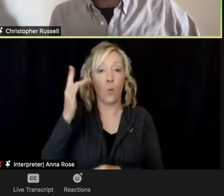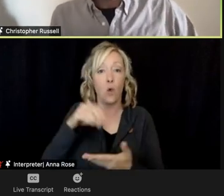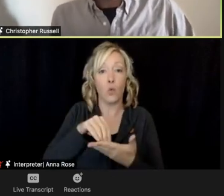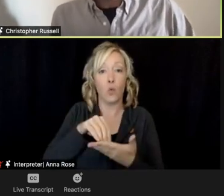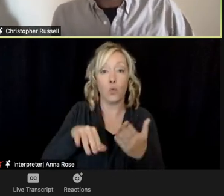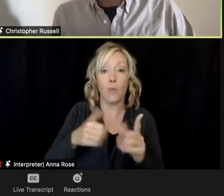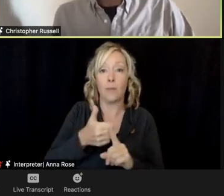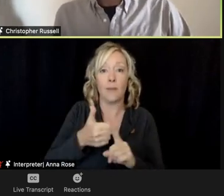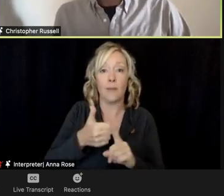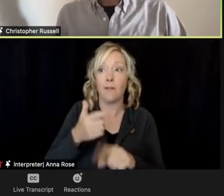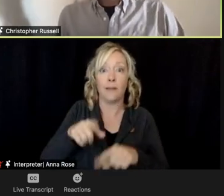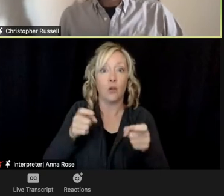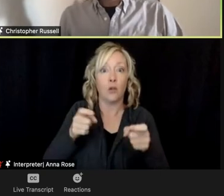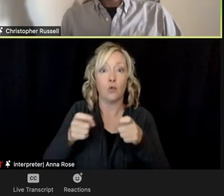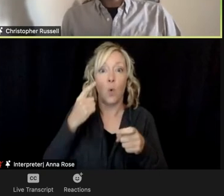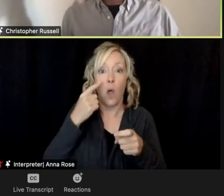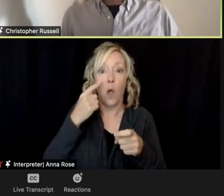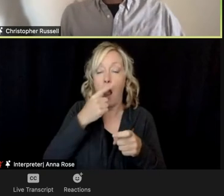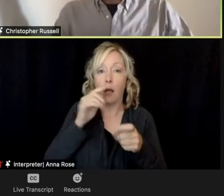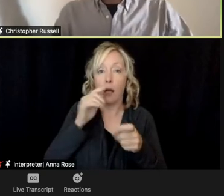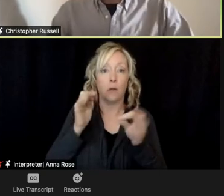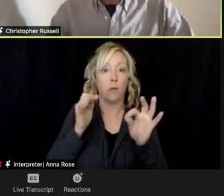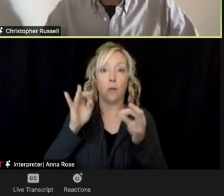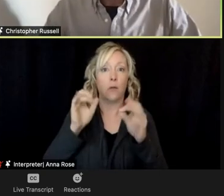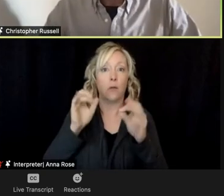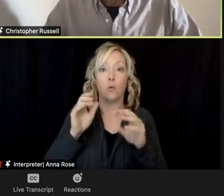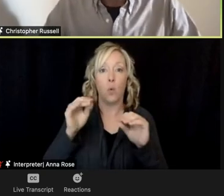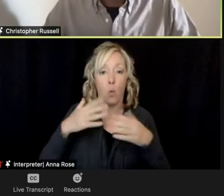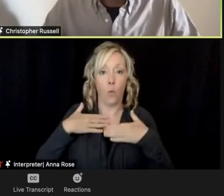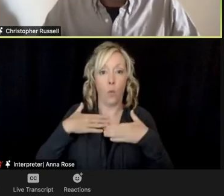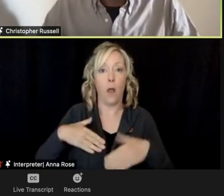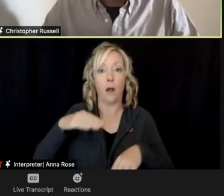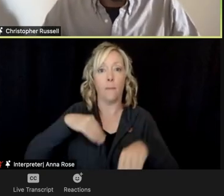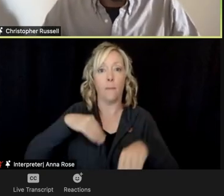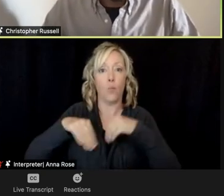any voluntary motor control that they had found at that point.